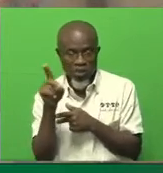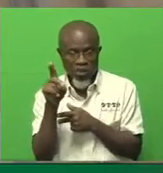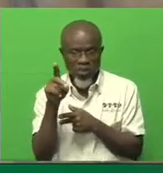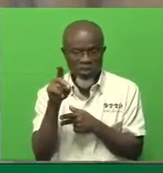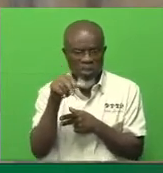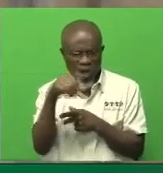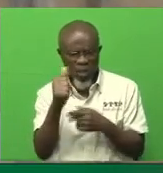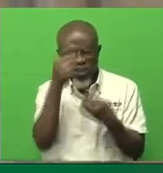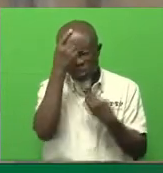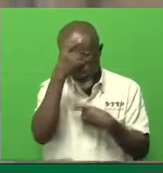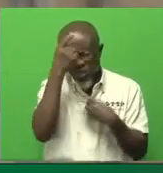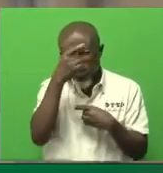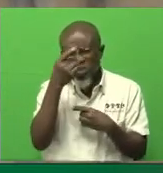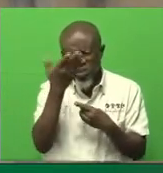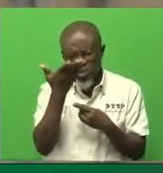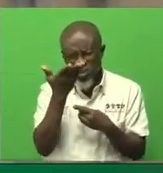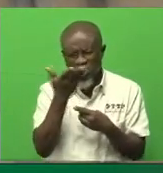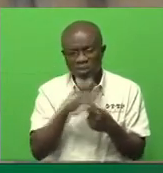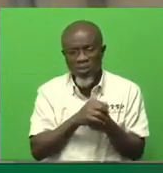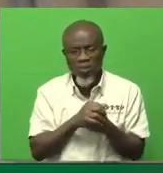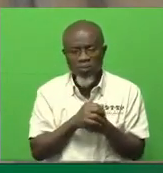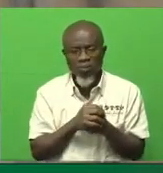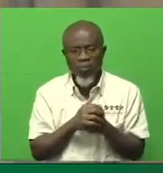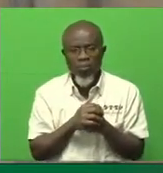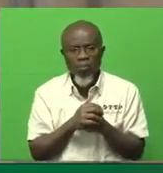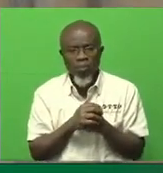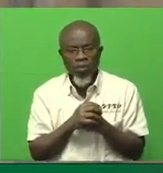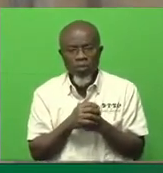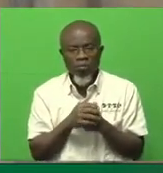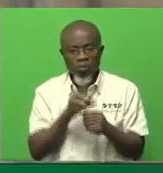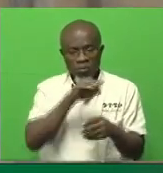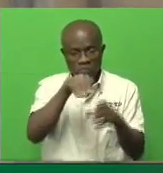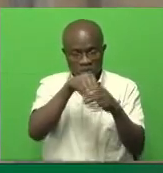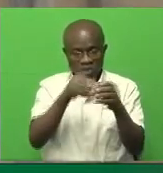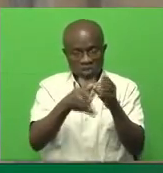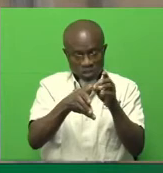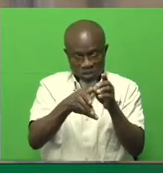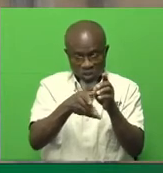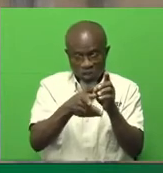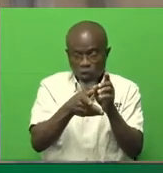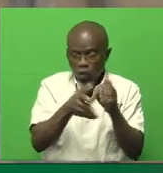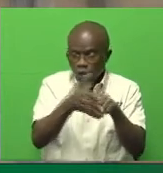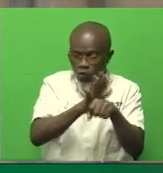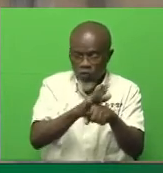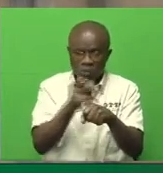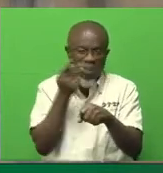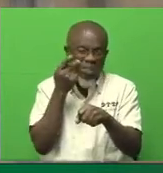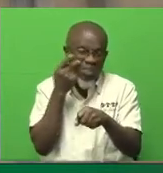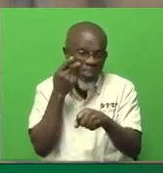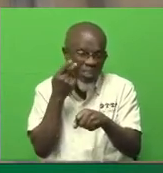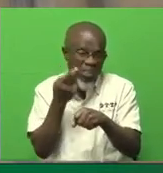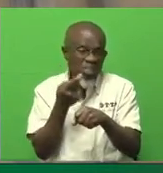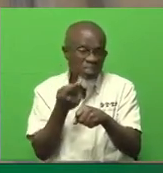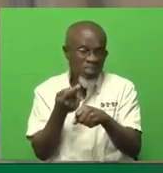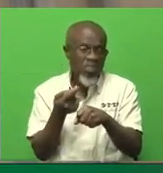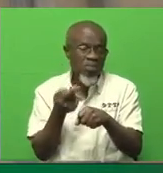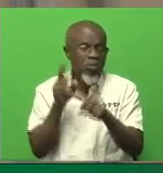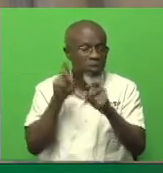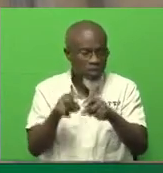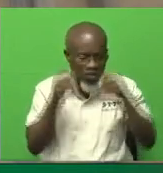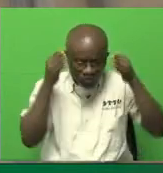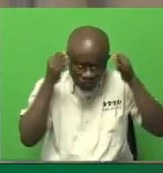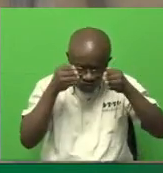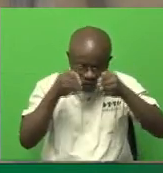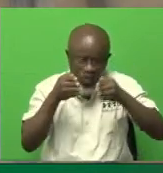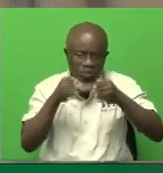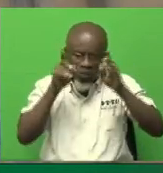worldwide is one that needs policy data screening treatment and care and